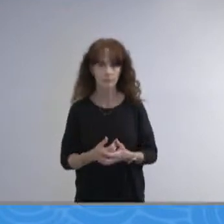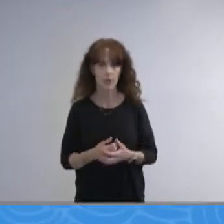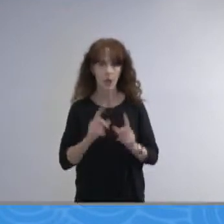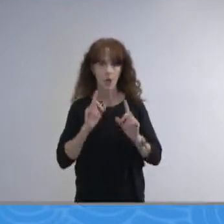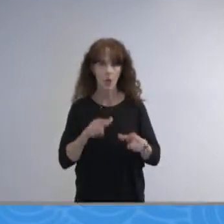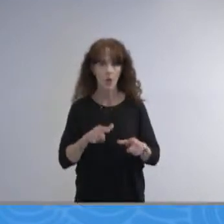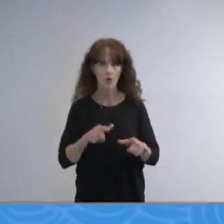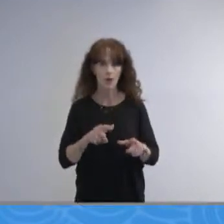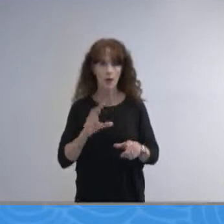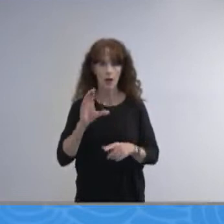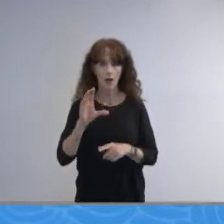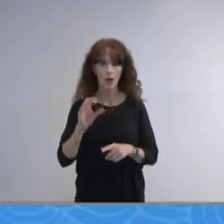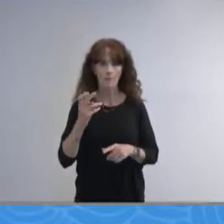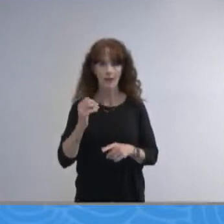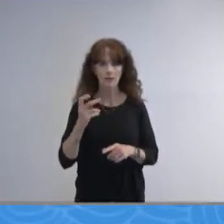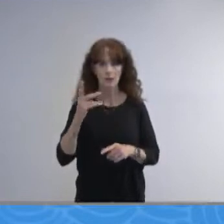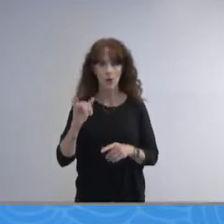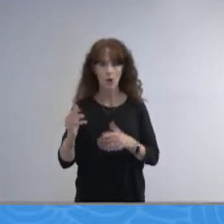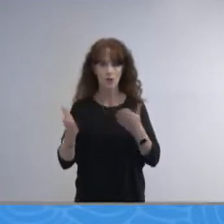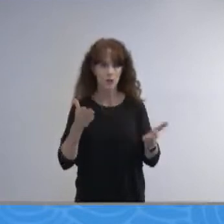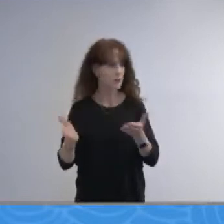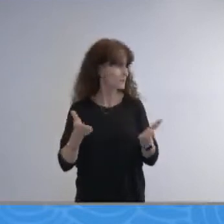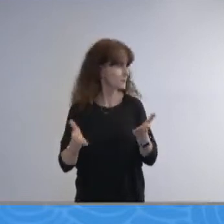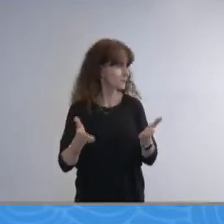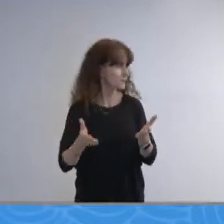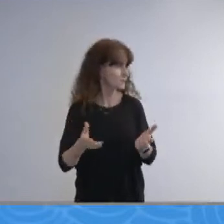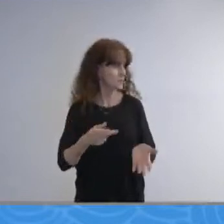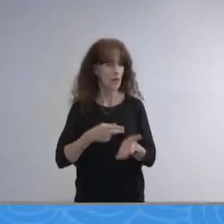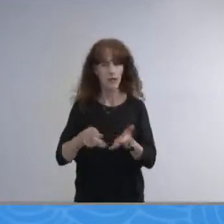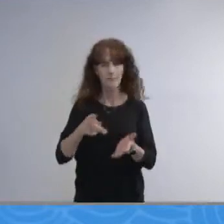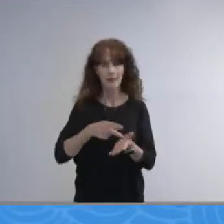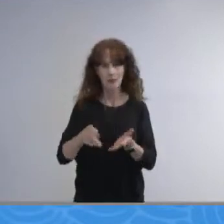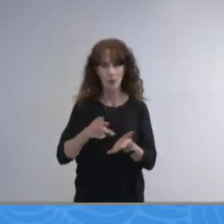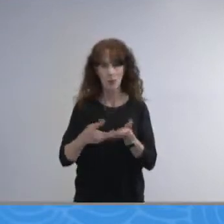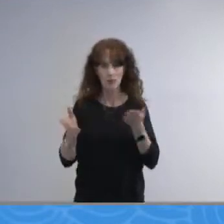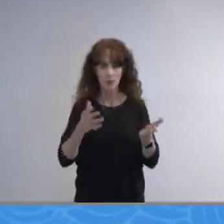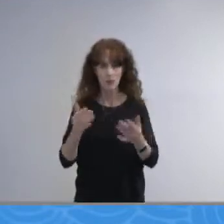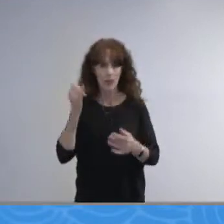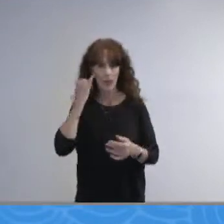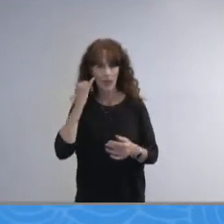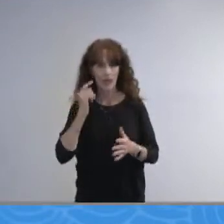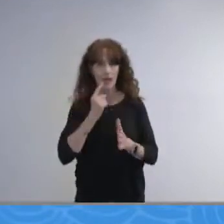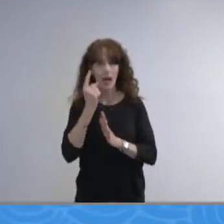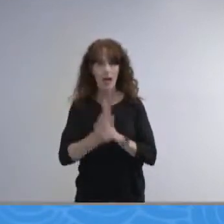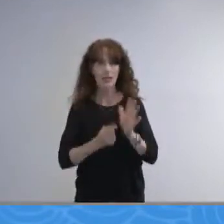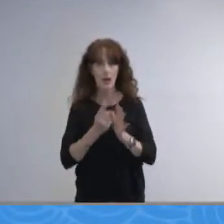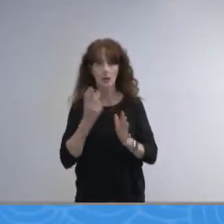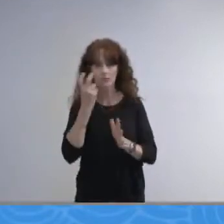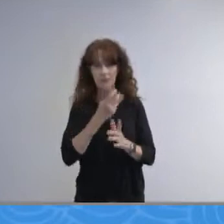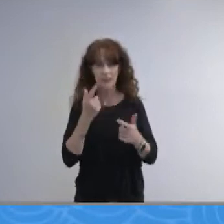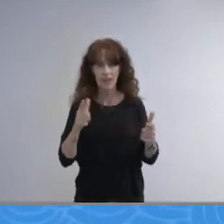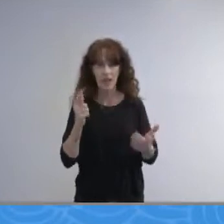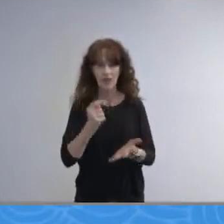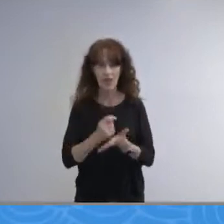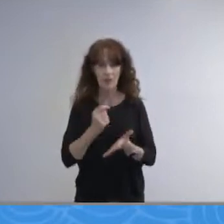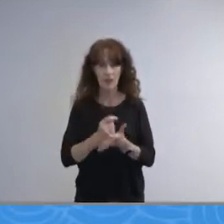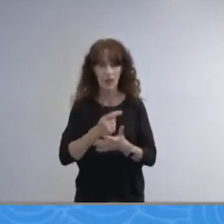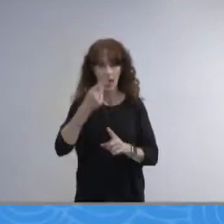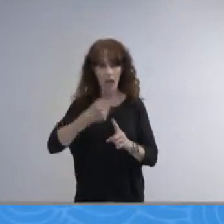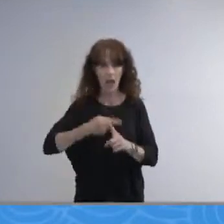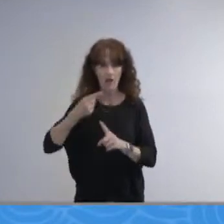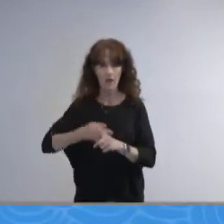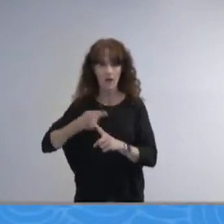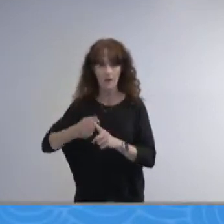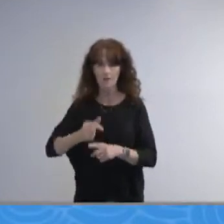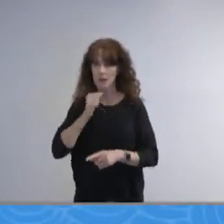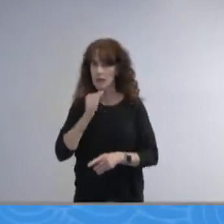order of compensatory services. If the district was supposed to be giving an hour of speech and language therapy every month, but hasn't